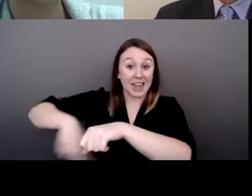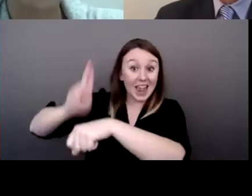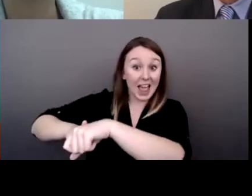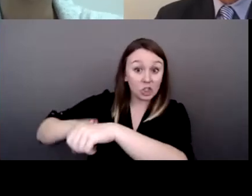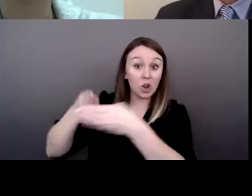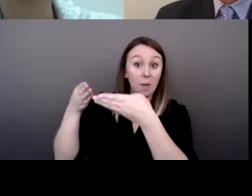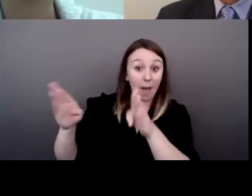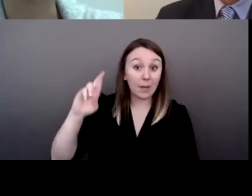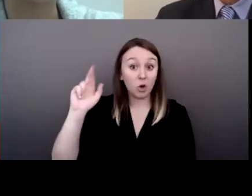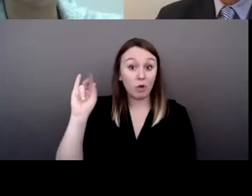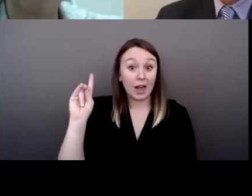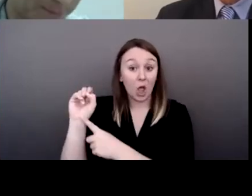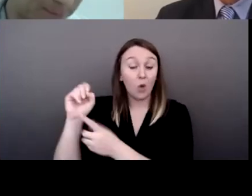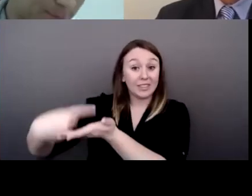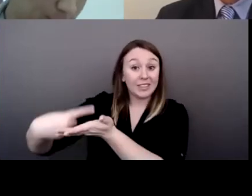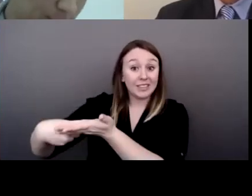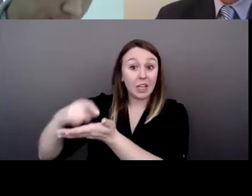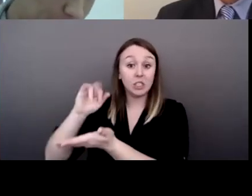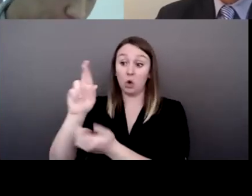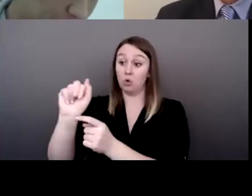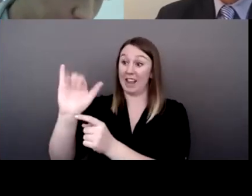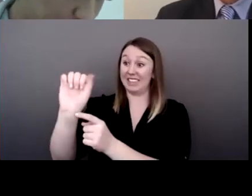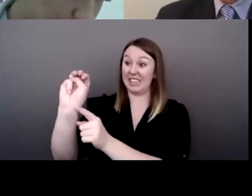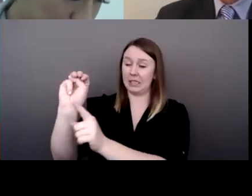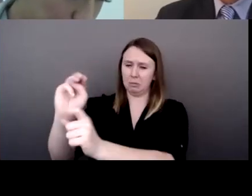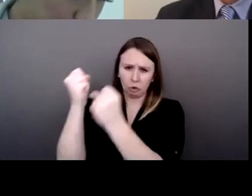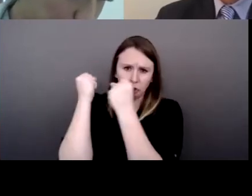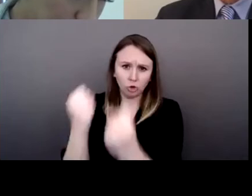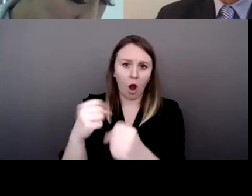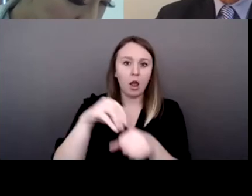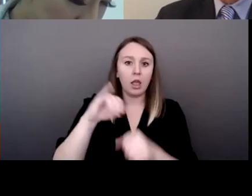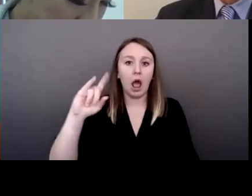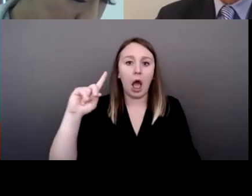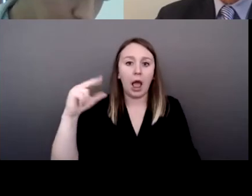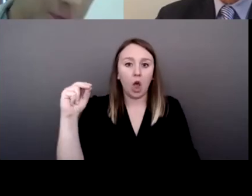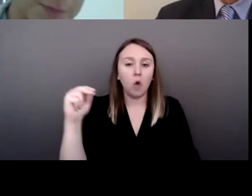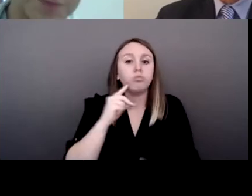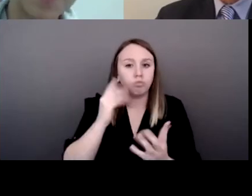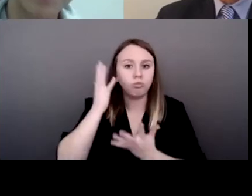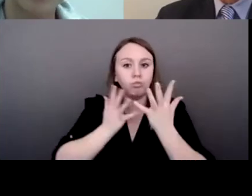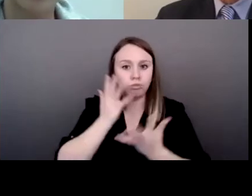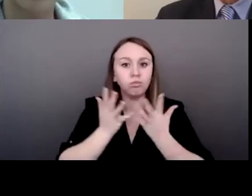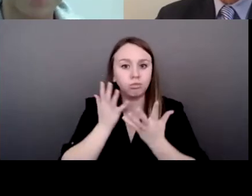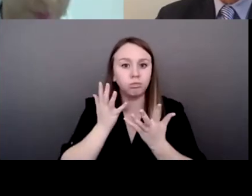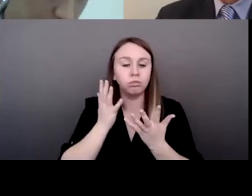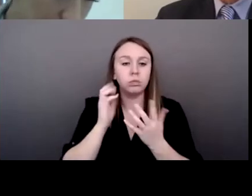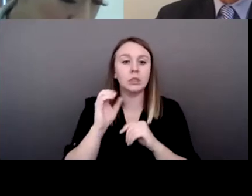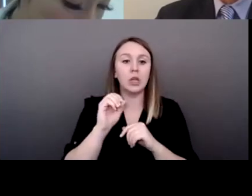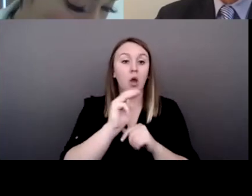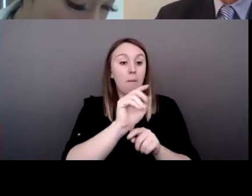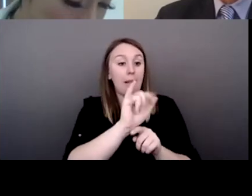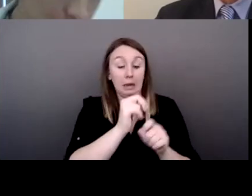public radio about the racism incessant to Idaho. So we like that is a further obstacle. Yeah, for sure, sis.